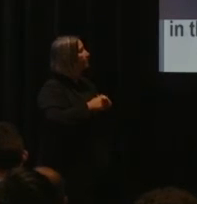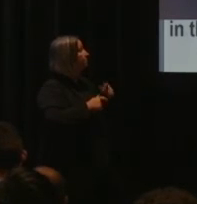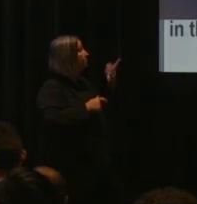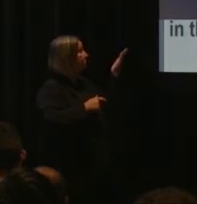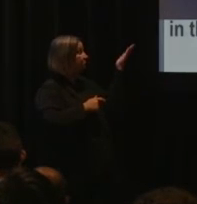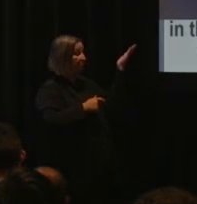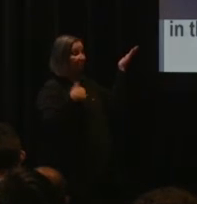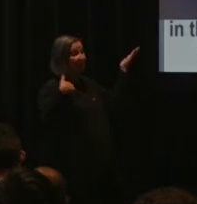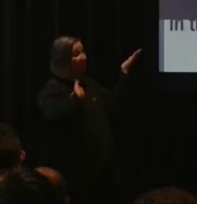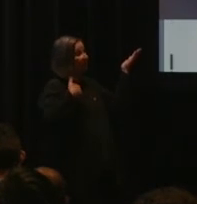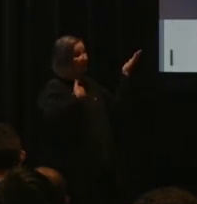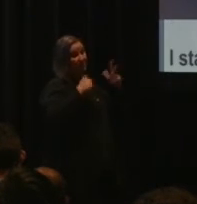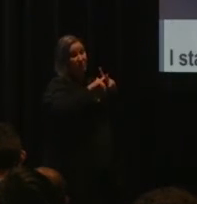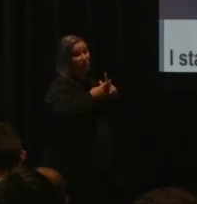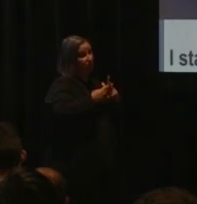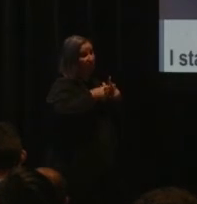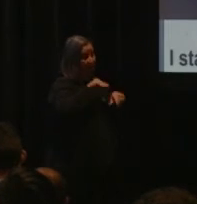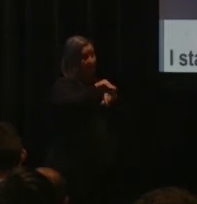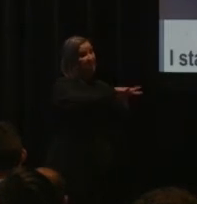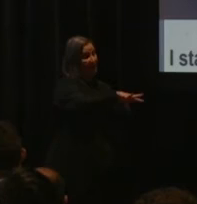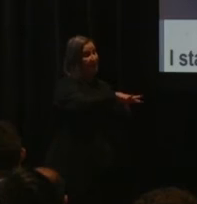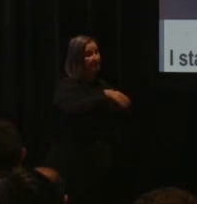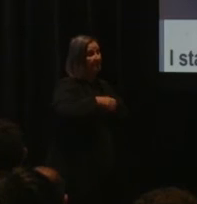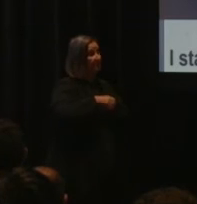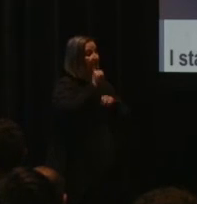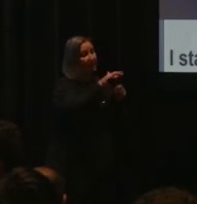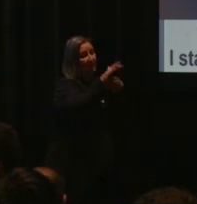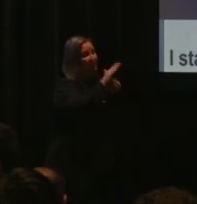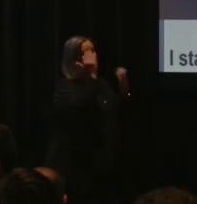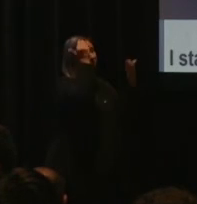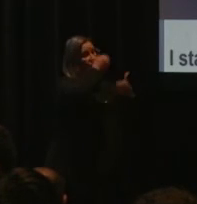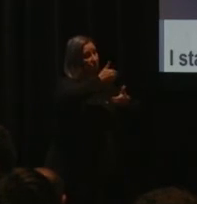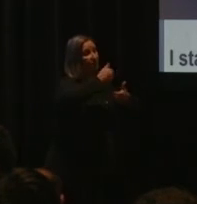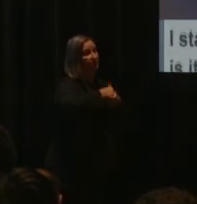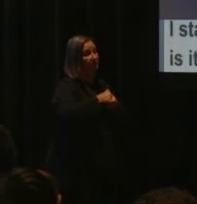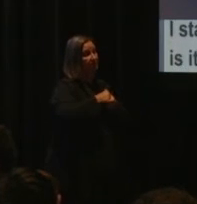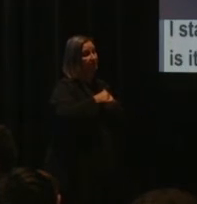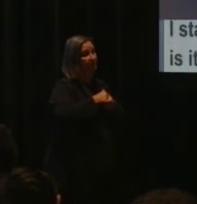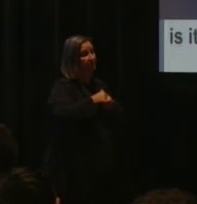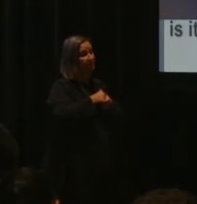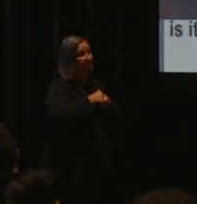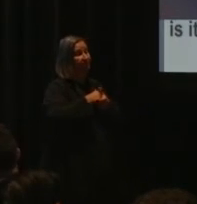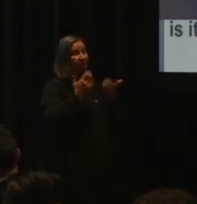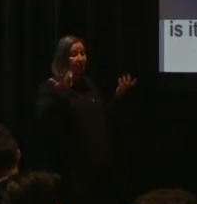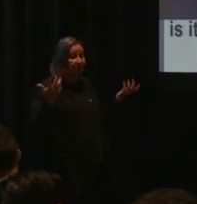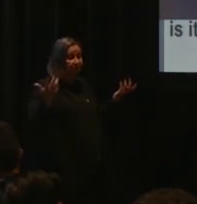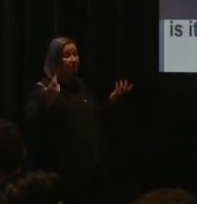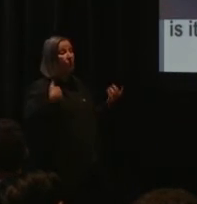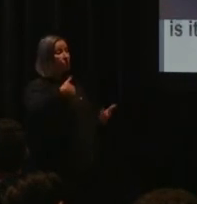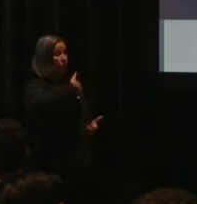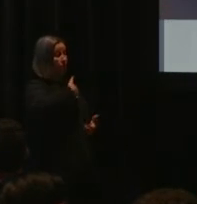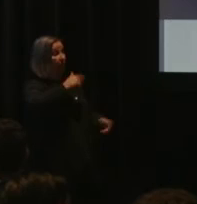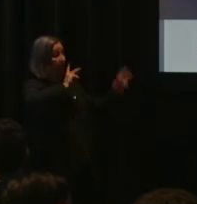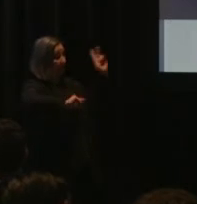I started to say spewing. That's not a good word, is it? It's going out into the whole environment. What happens is that we